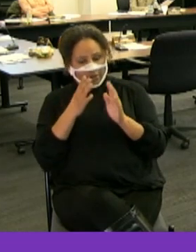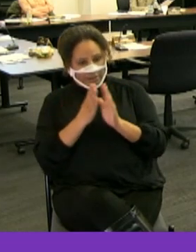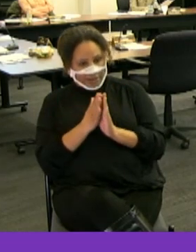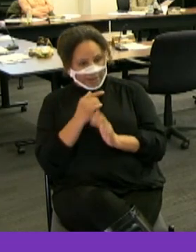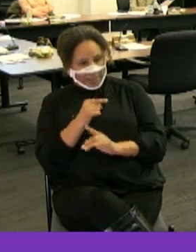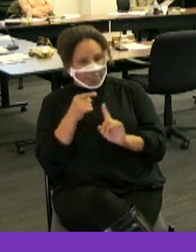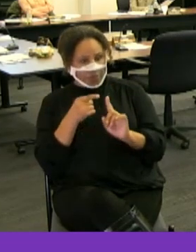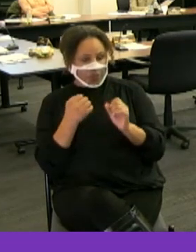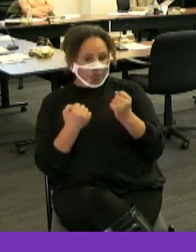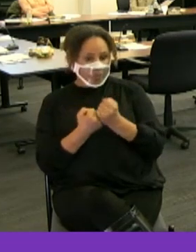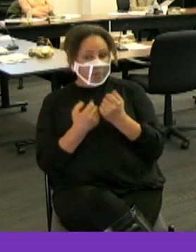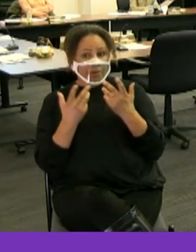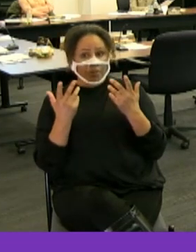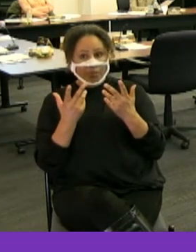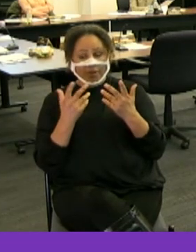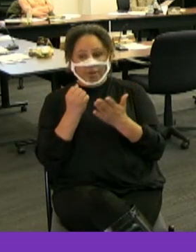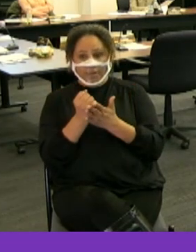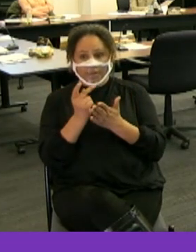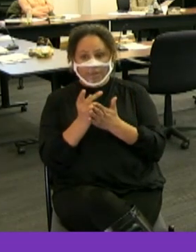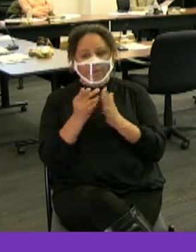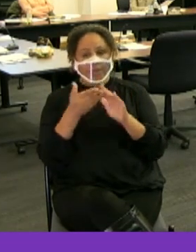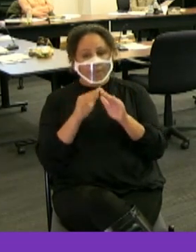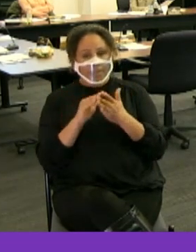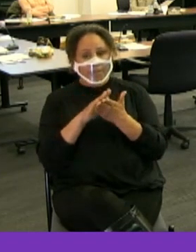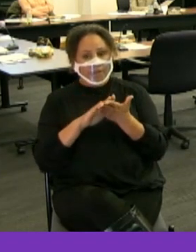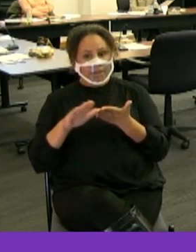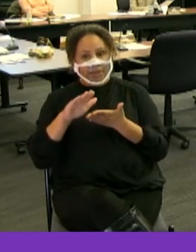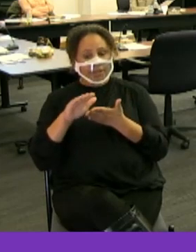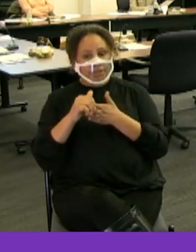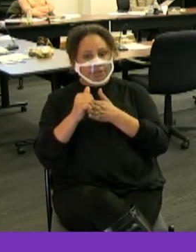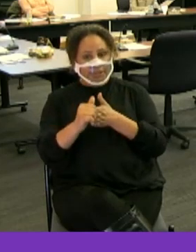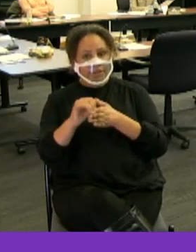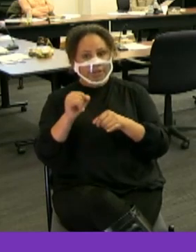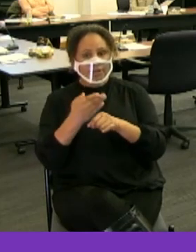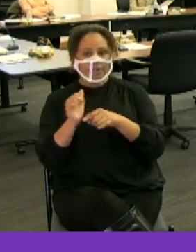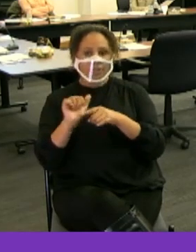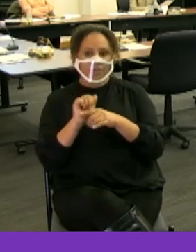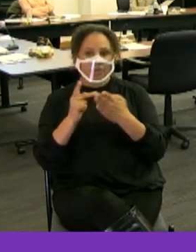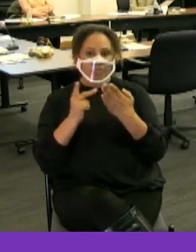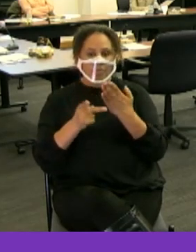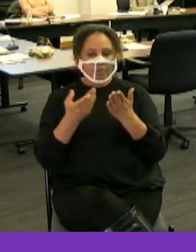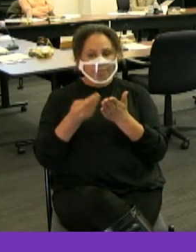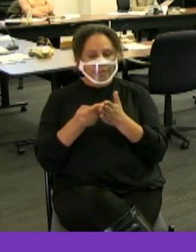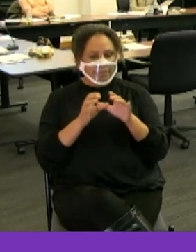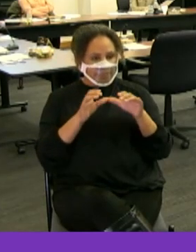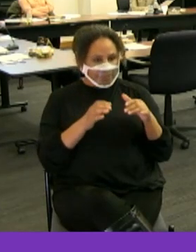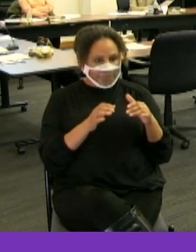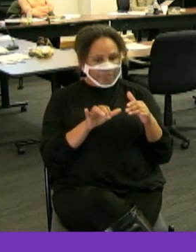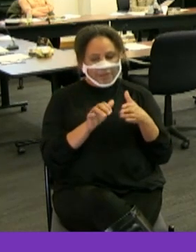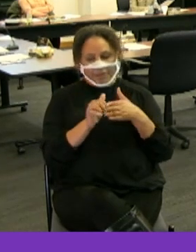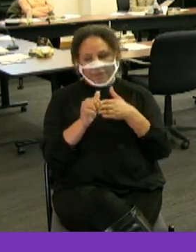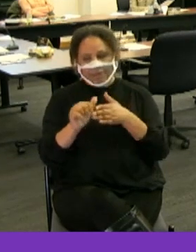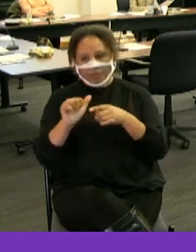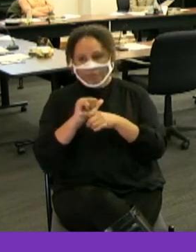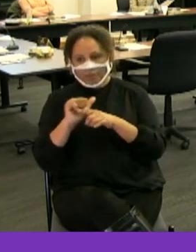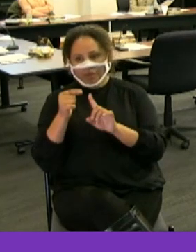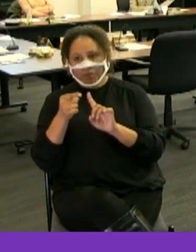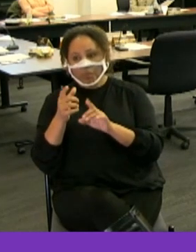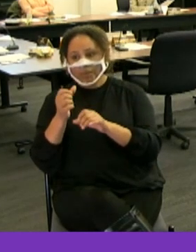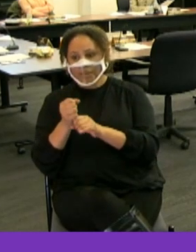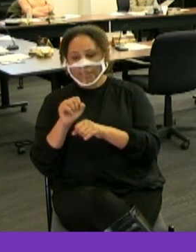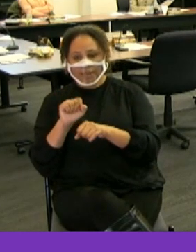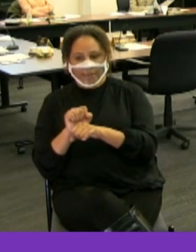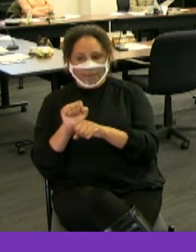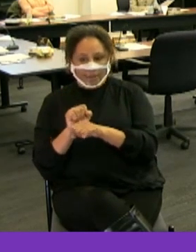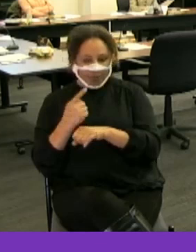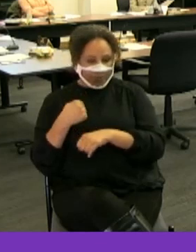them to support is to authorize the Community College-led Job Training Program Fund that links training to jobs. We talk about this